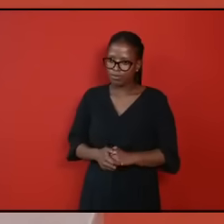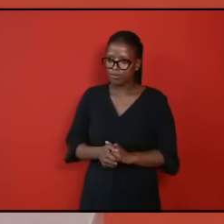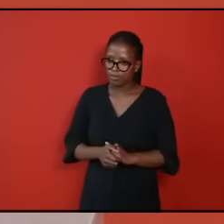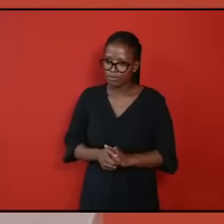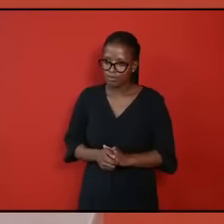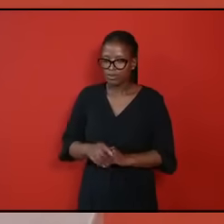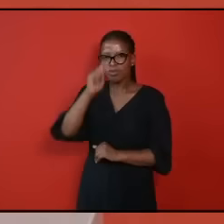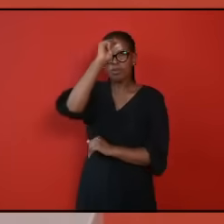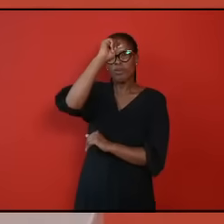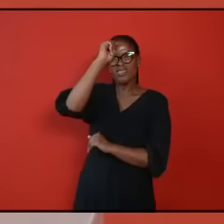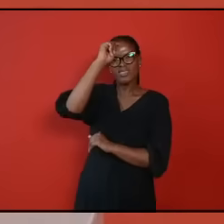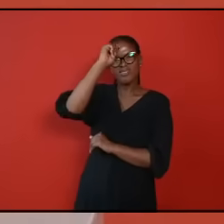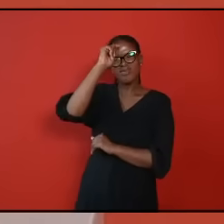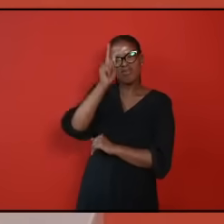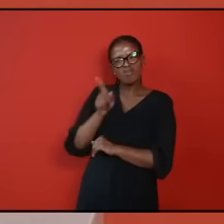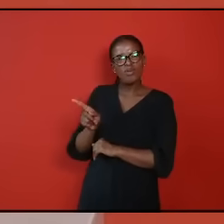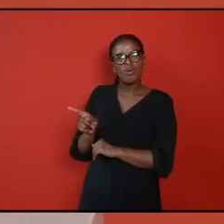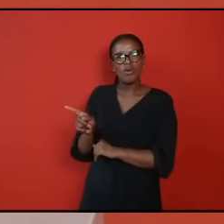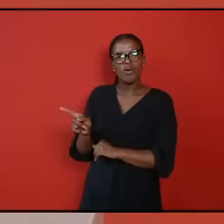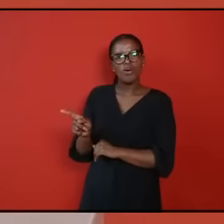Cape? Yeah.